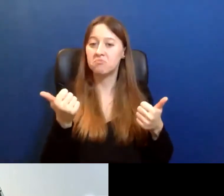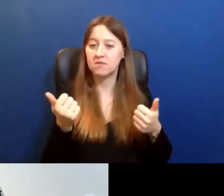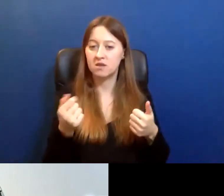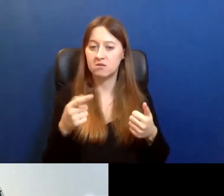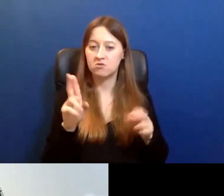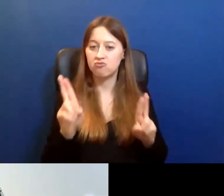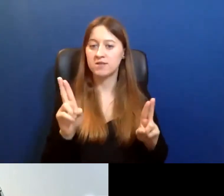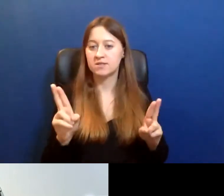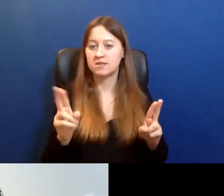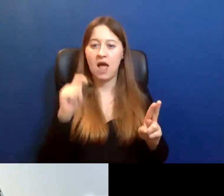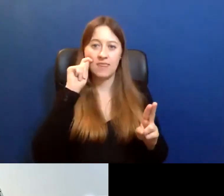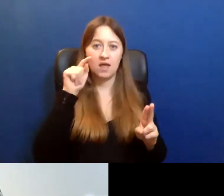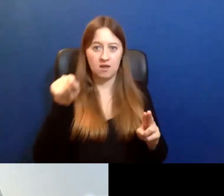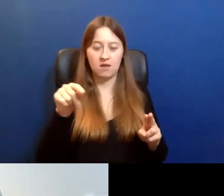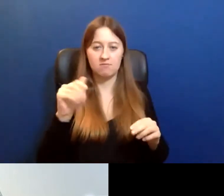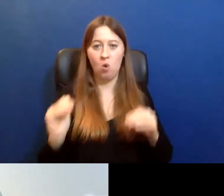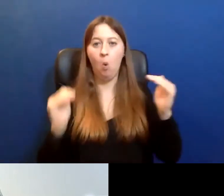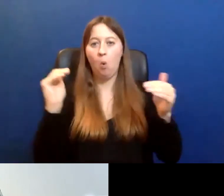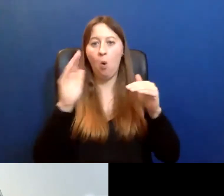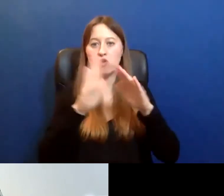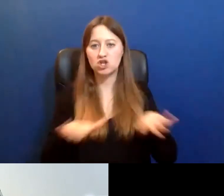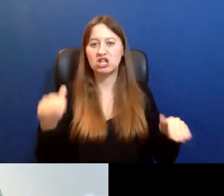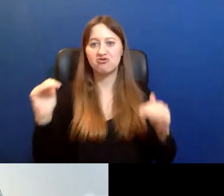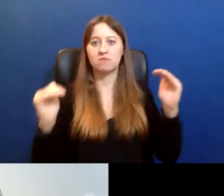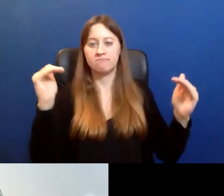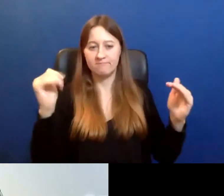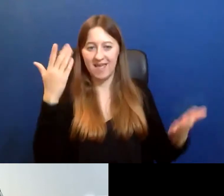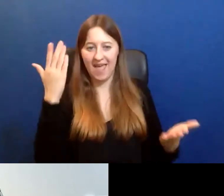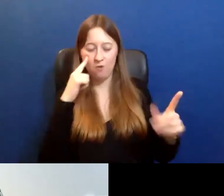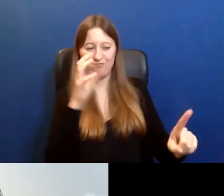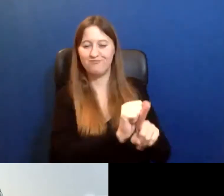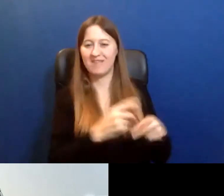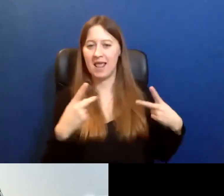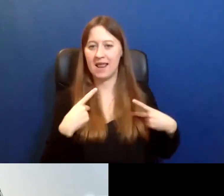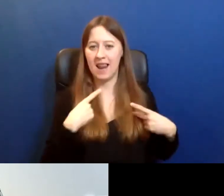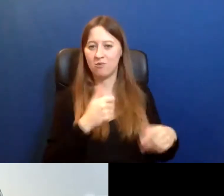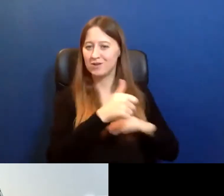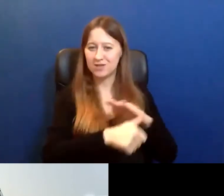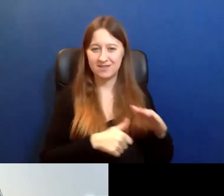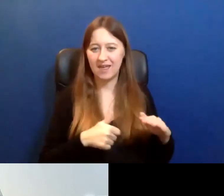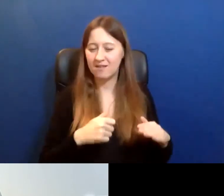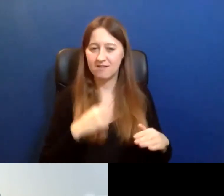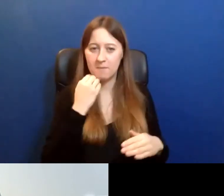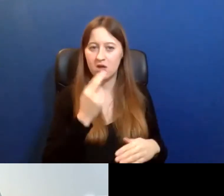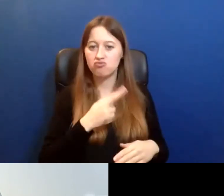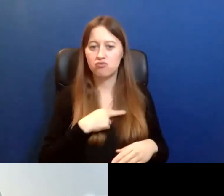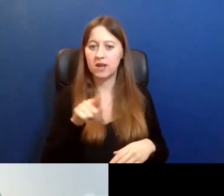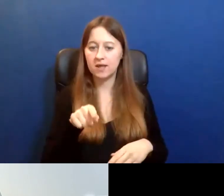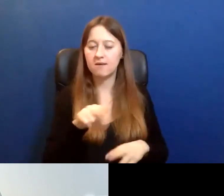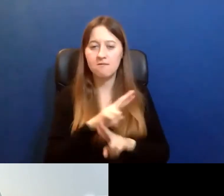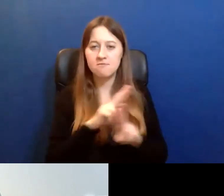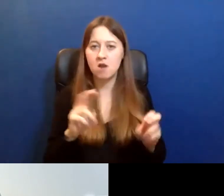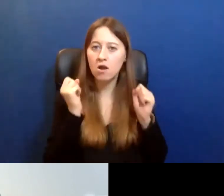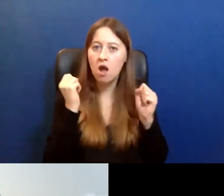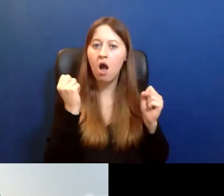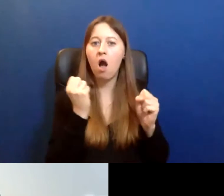of the secondary, you know, the older child looking at their language skills, because of course not every deaf child will have, you know, their language in